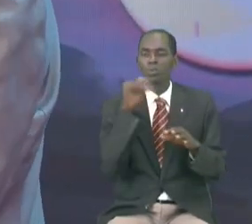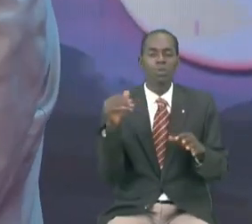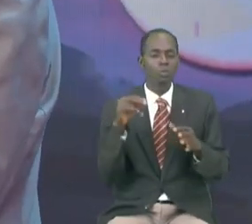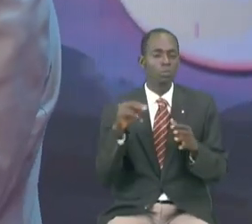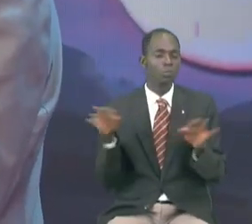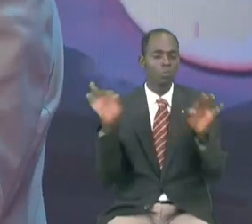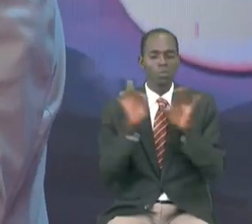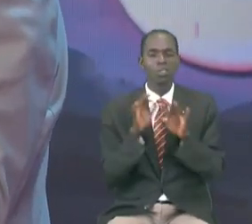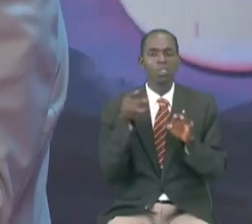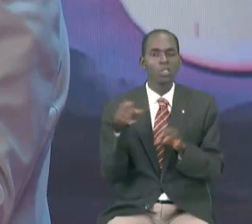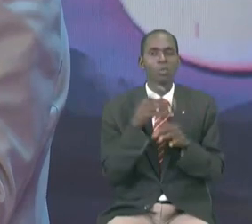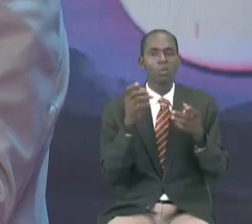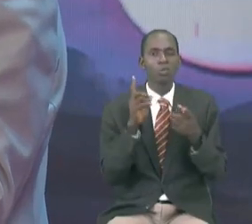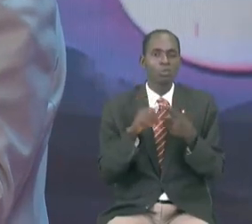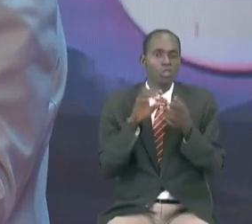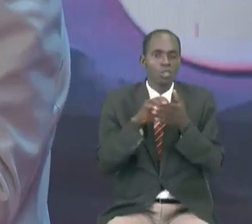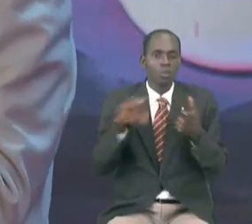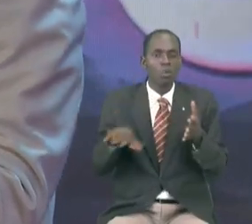that kind of